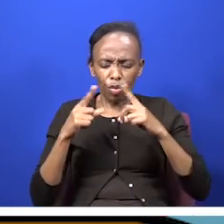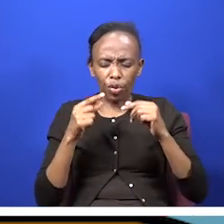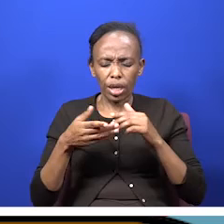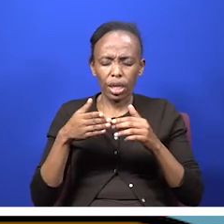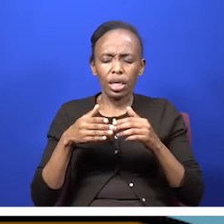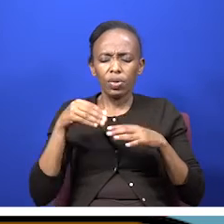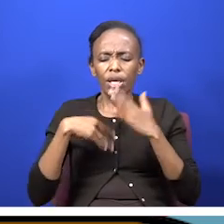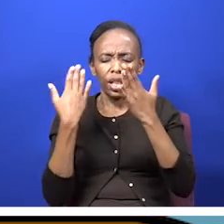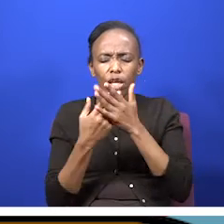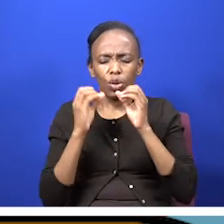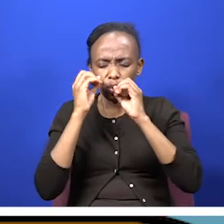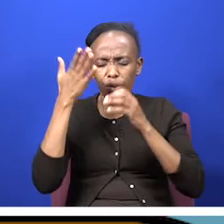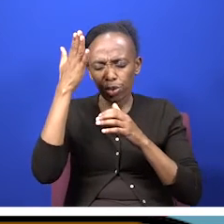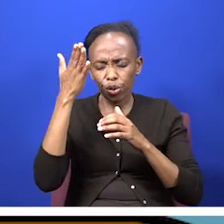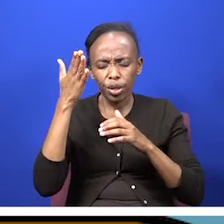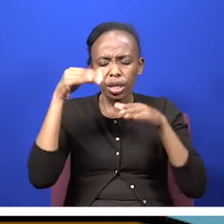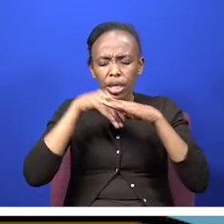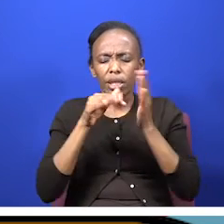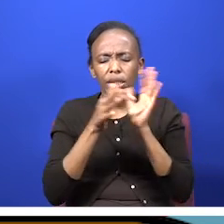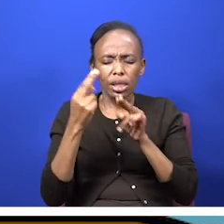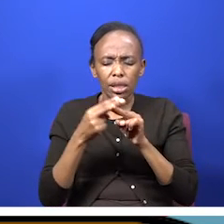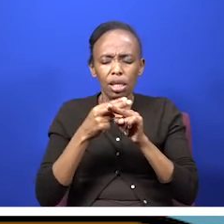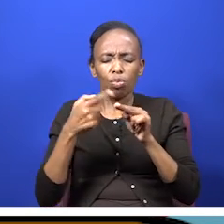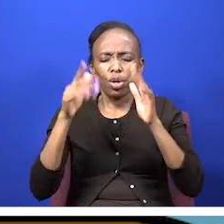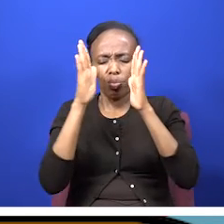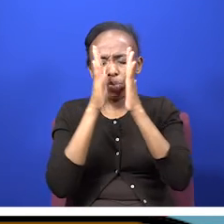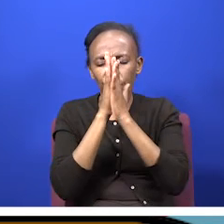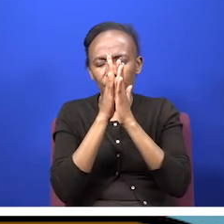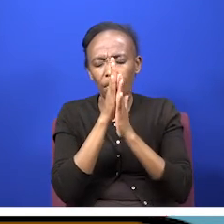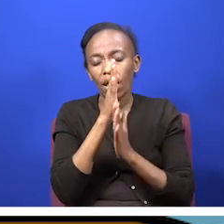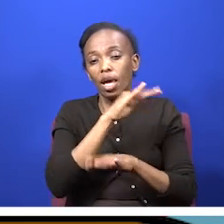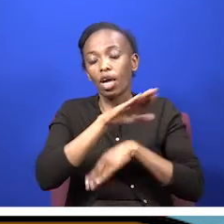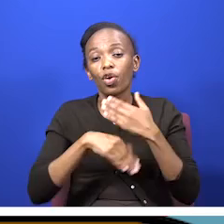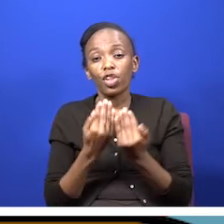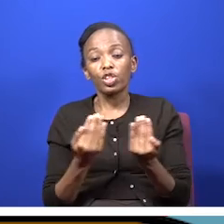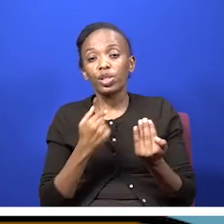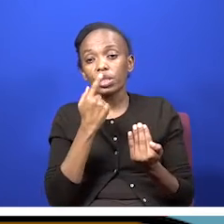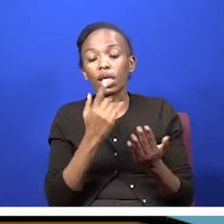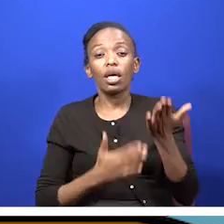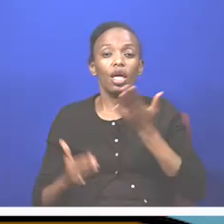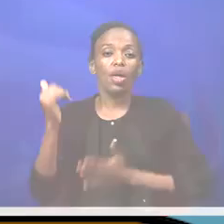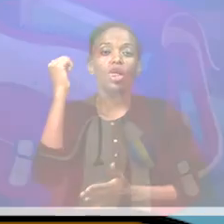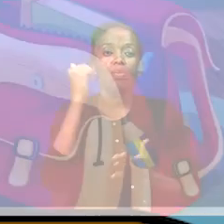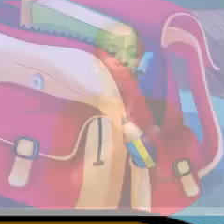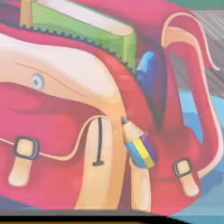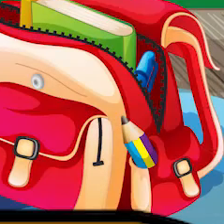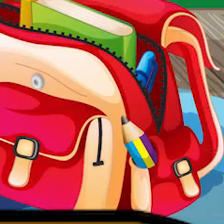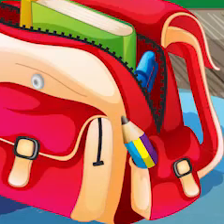your word. We thank you and we bless you. For it is in Jesus' name we pray with thanksgiving. And all the children said,